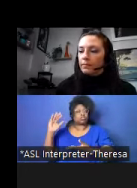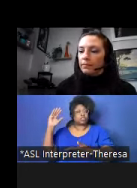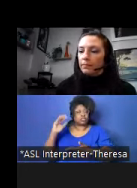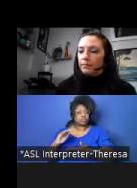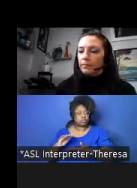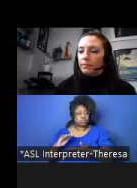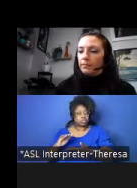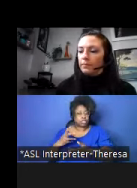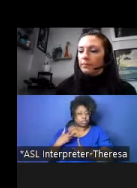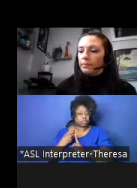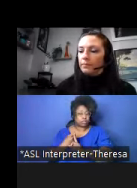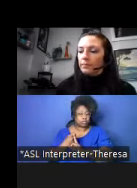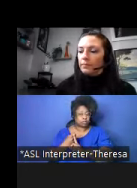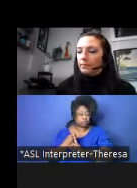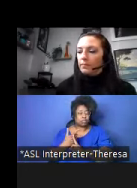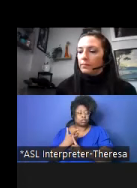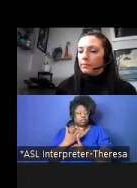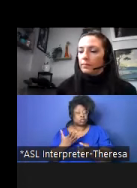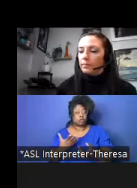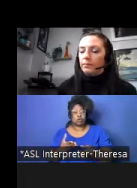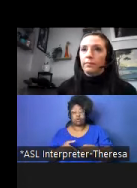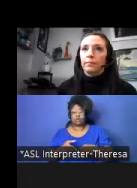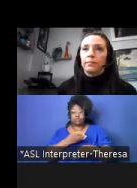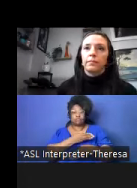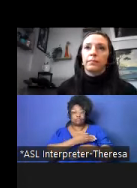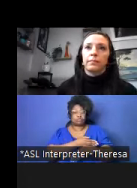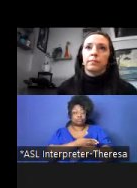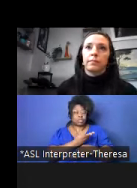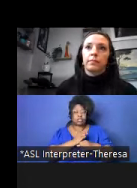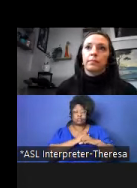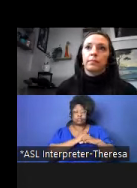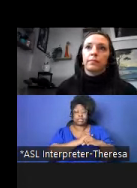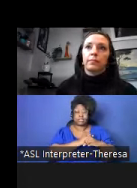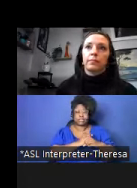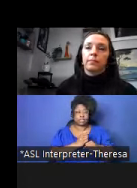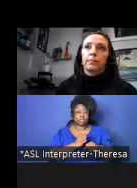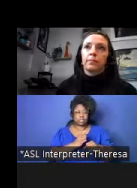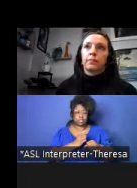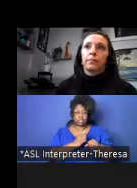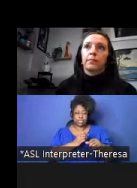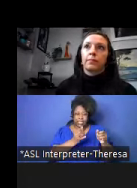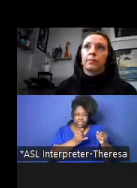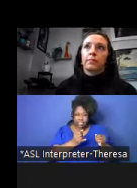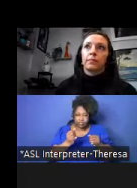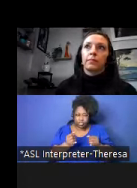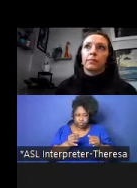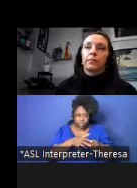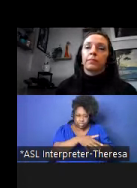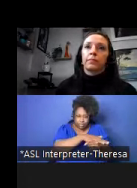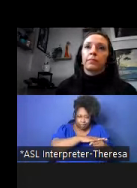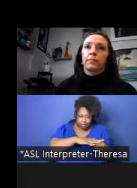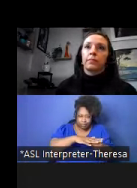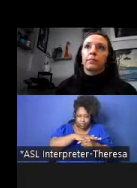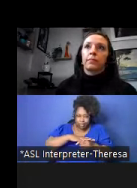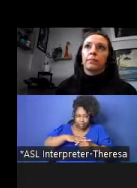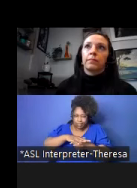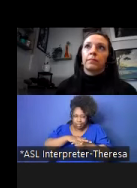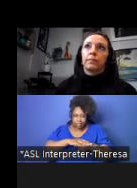suggested improvements focus on protecting individual sites and incorporating individual